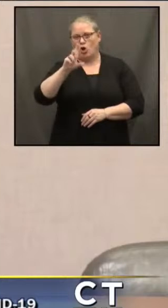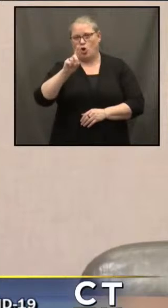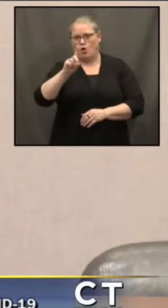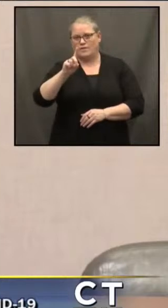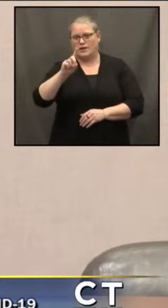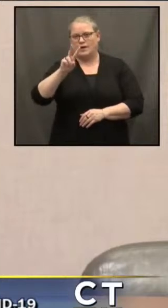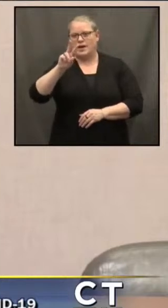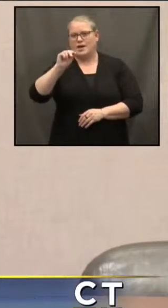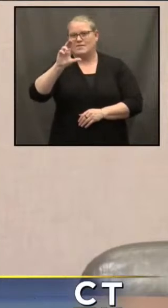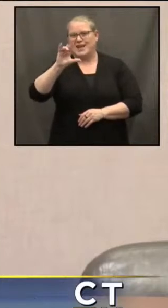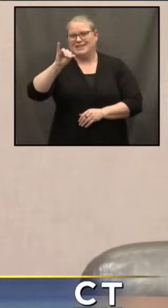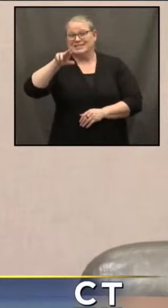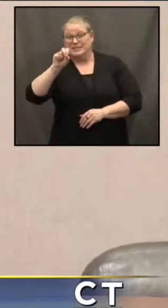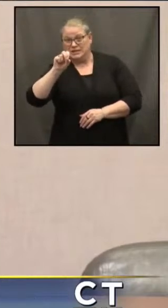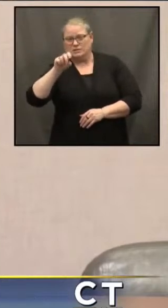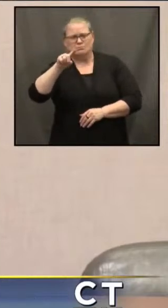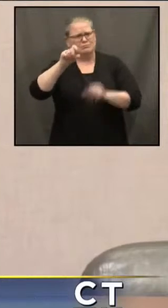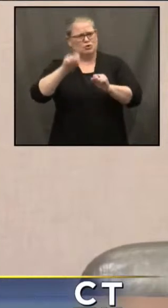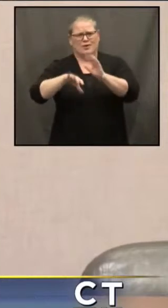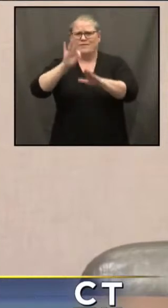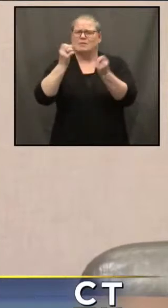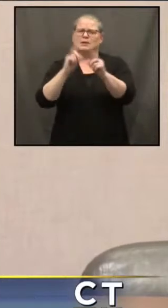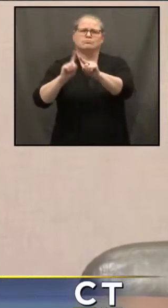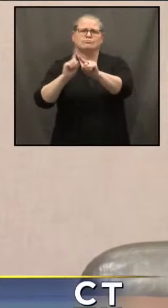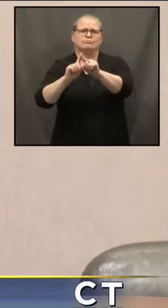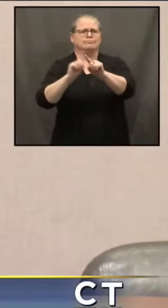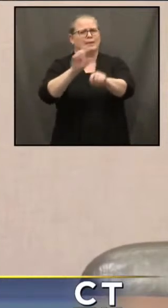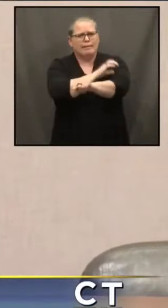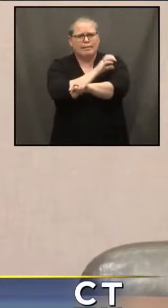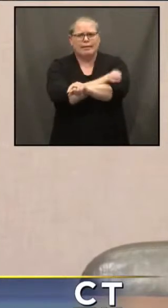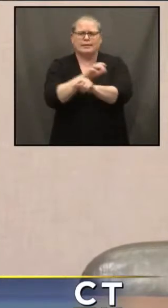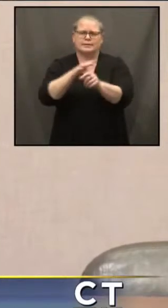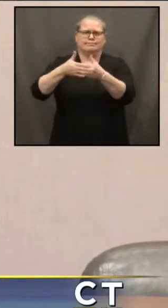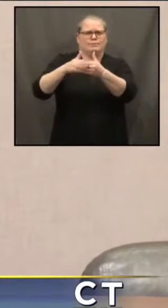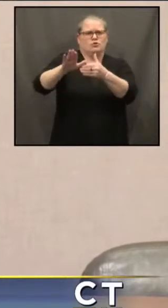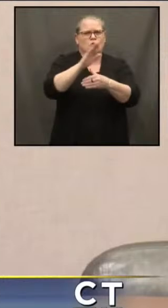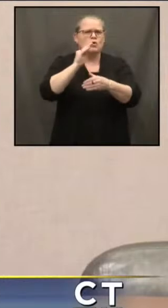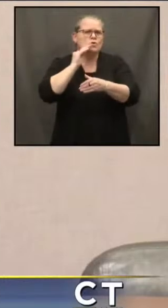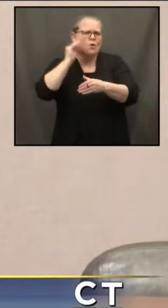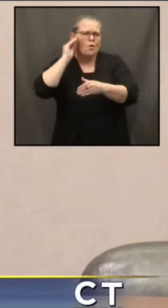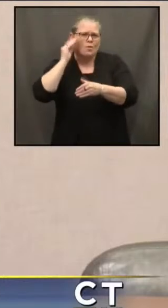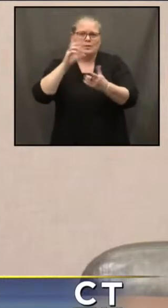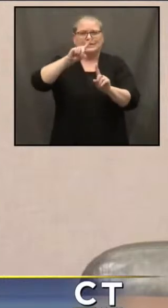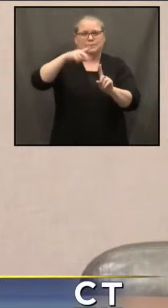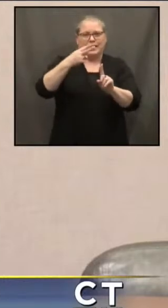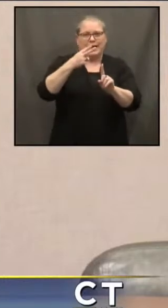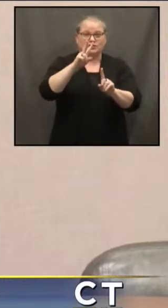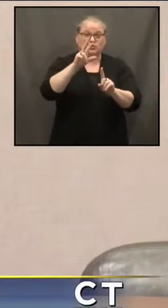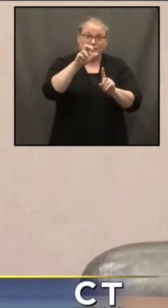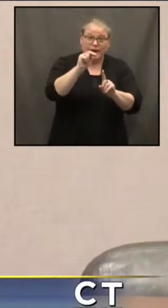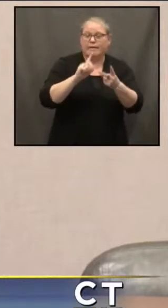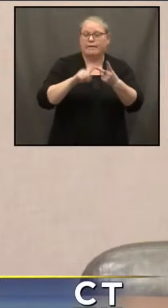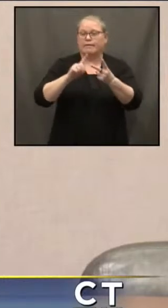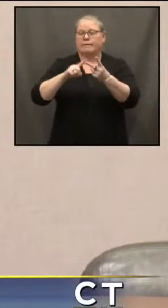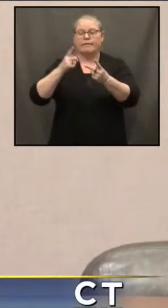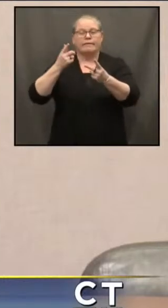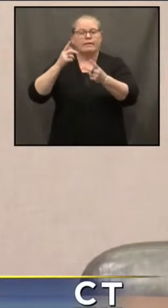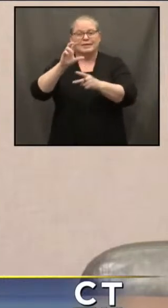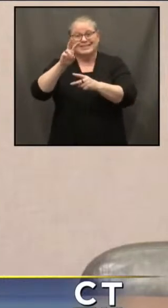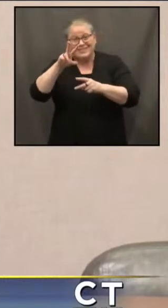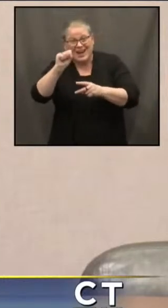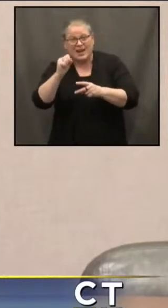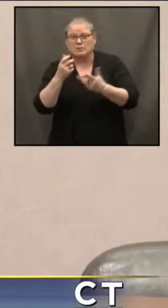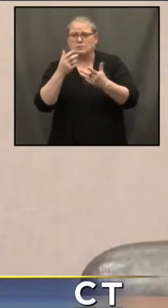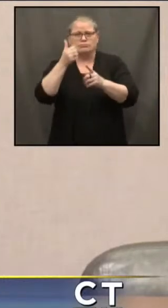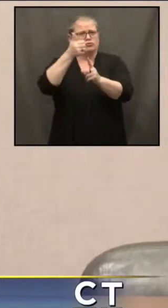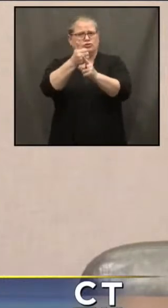are around you, whether it be pharmacies or other clinics, DPH vans, where you can either walk up and get a vaccine or